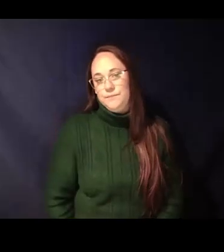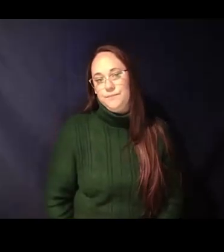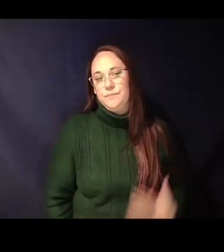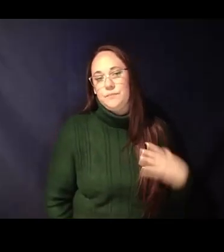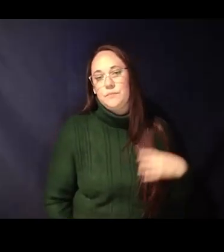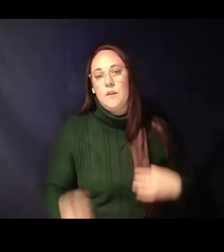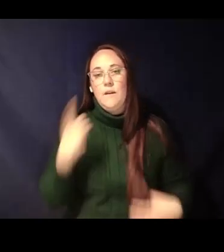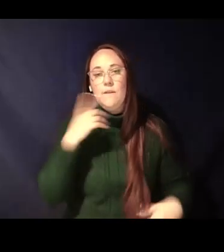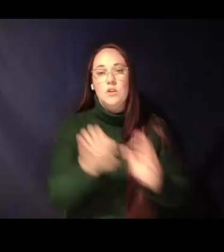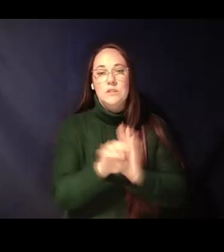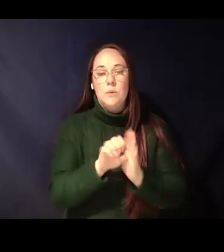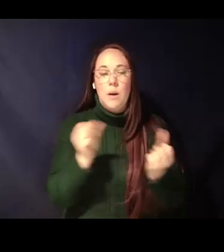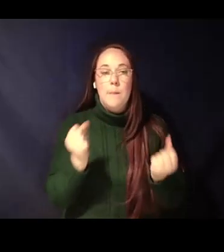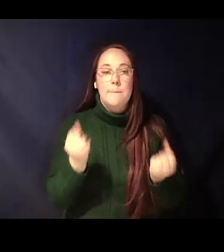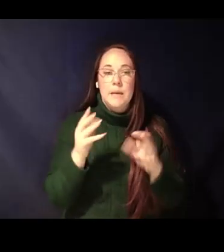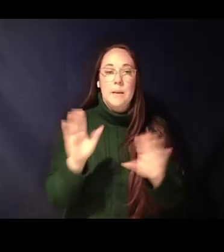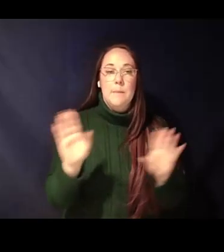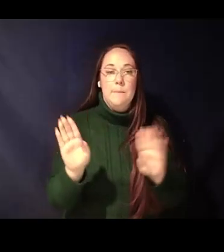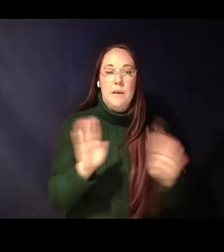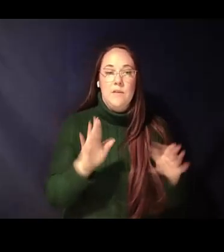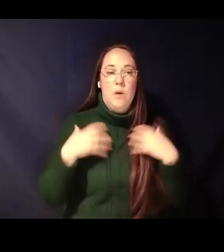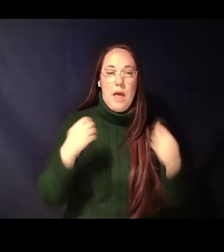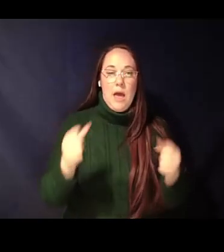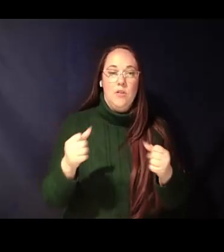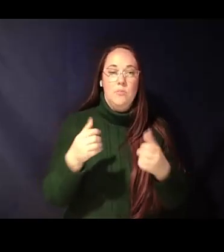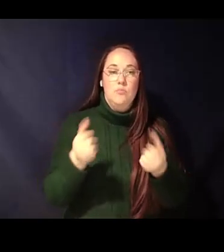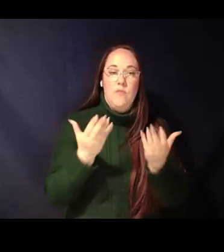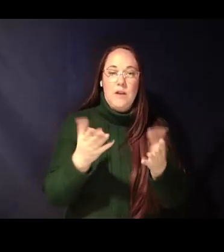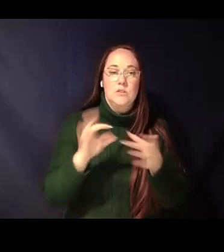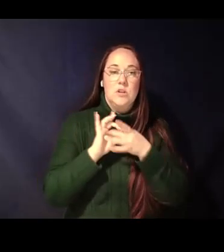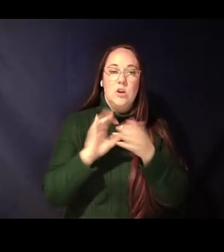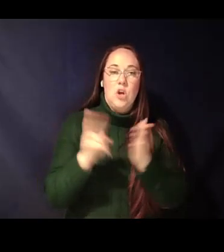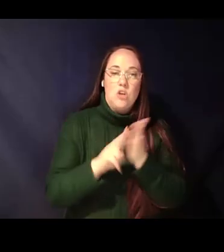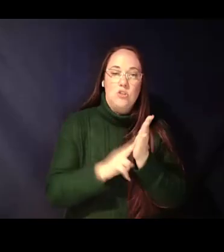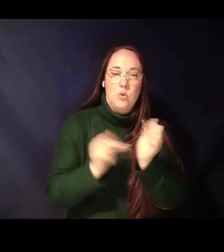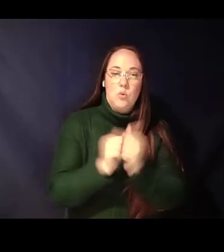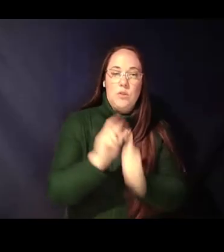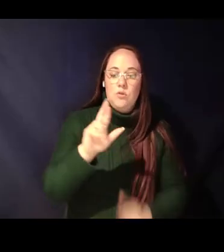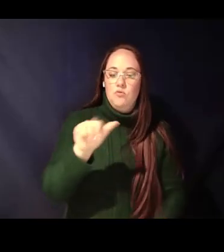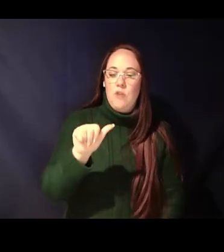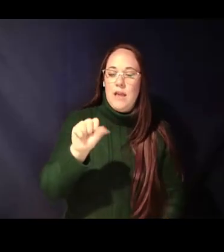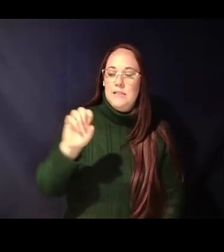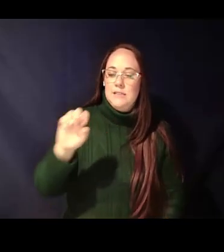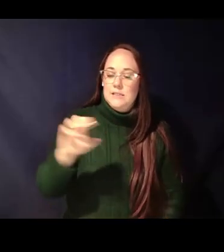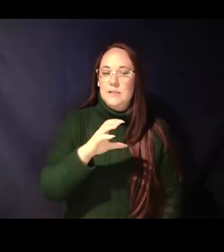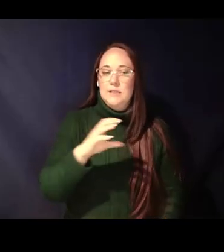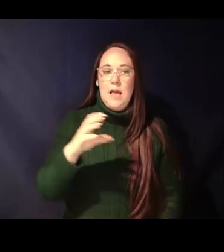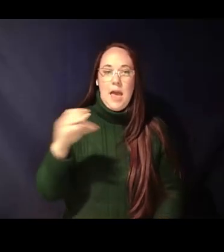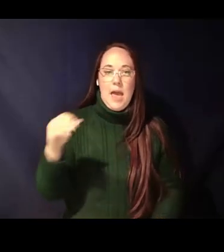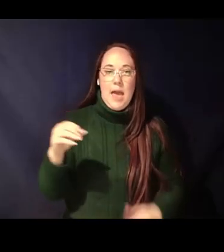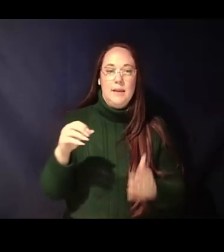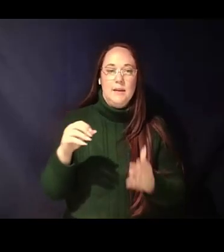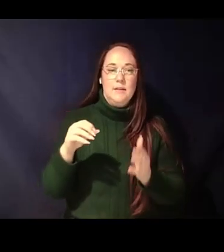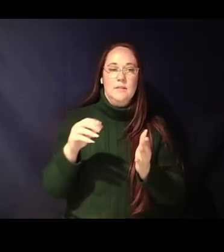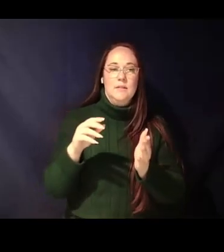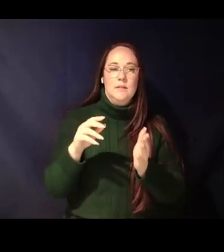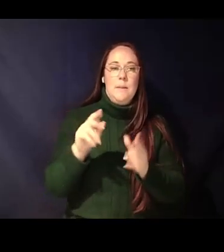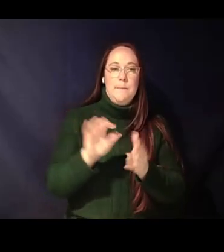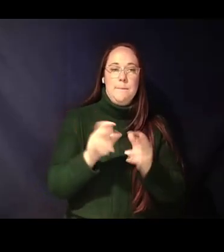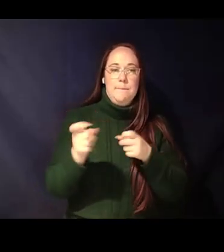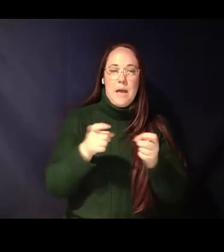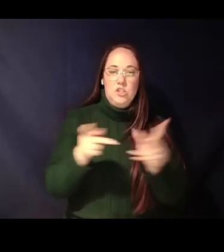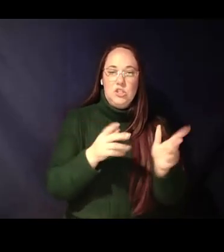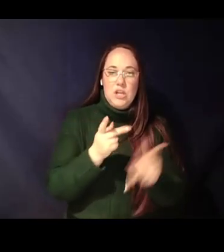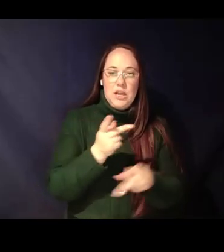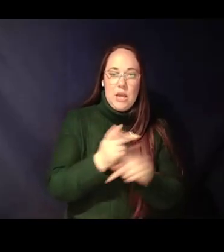of behavioral health providers contracted with RAEs or managed care plans nearly doubled between state fiscal year 2020